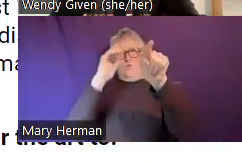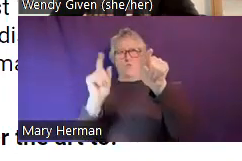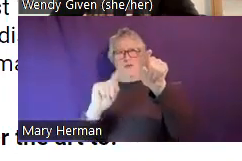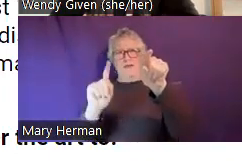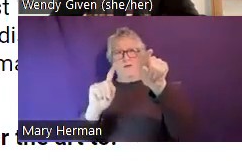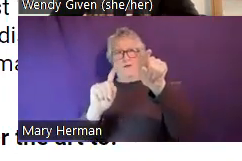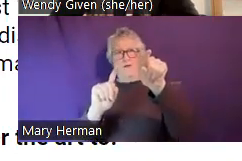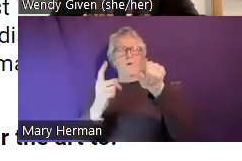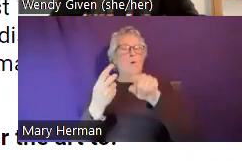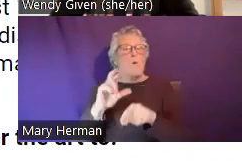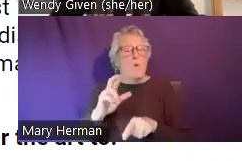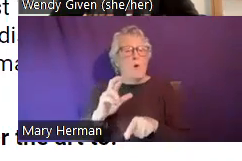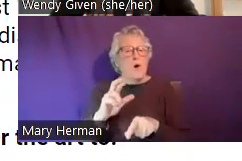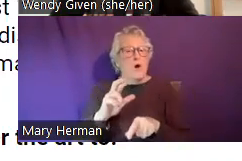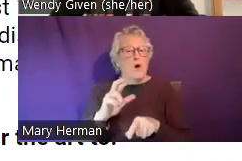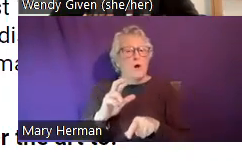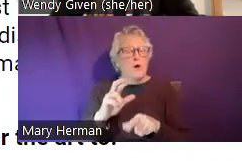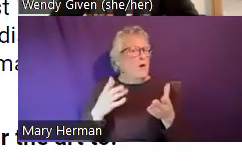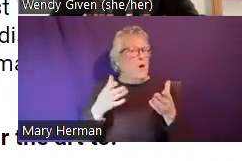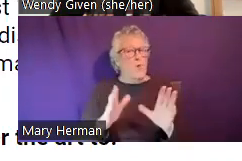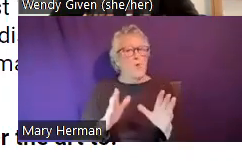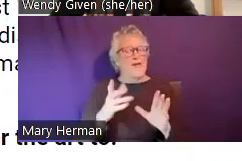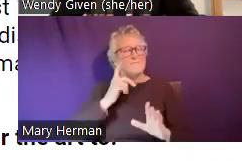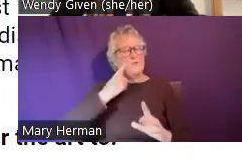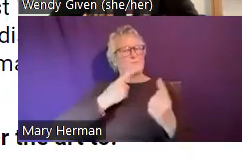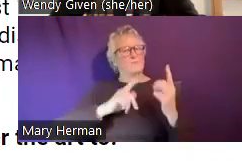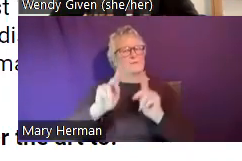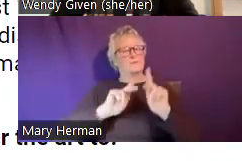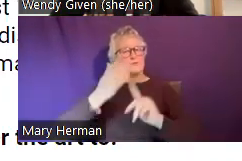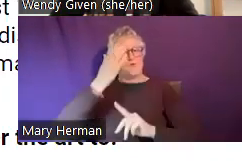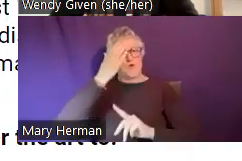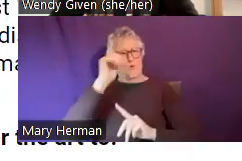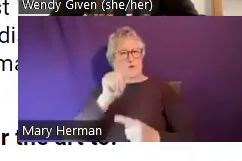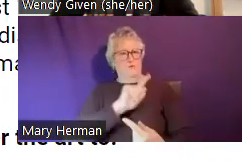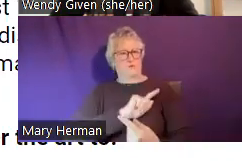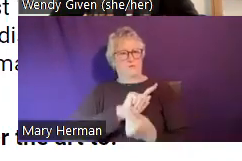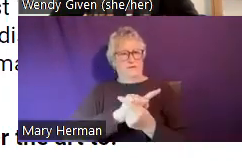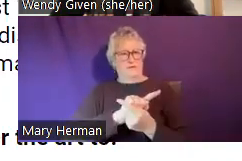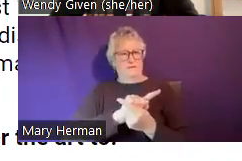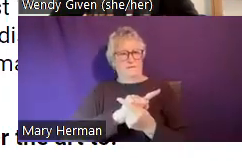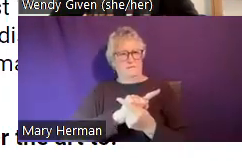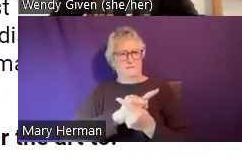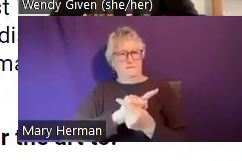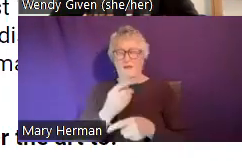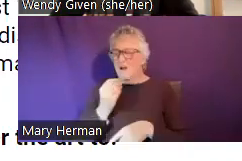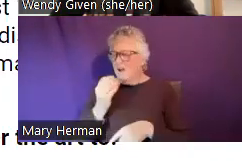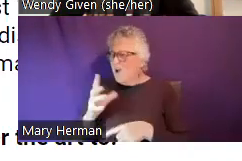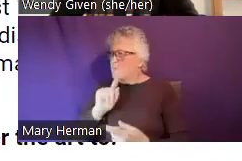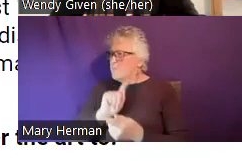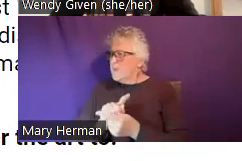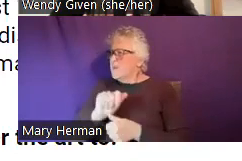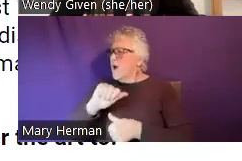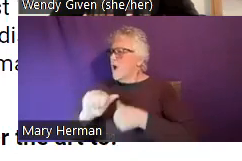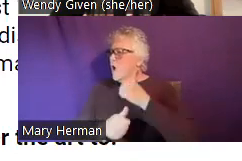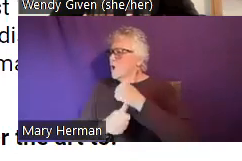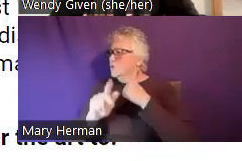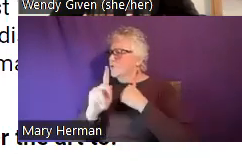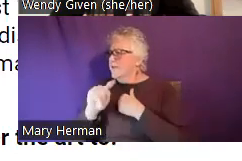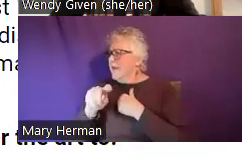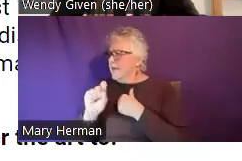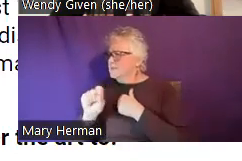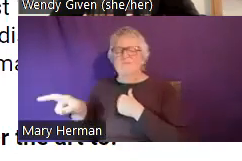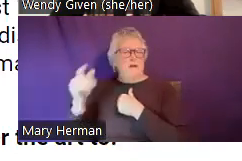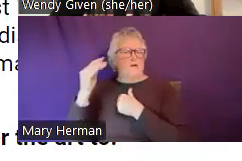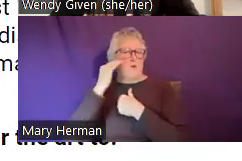kites, if you were in Concourse E. So those types of moments are part of what we're looking for.